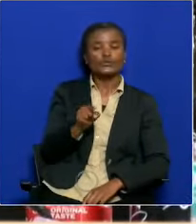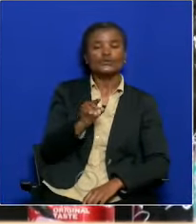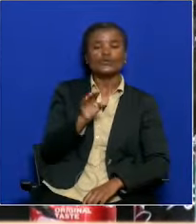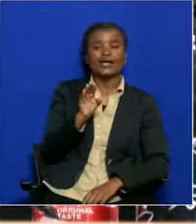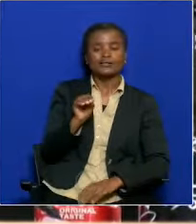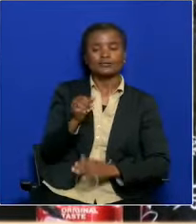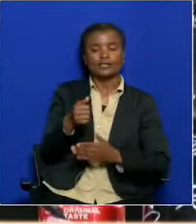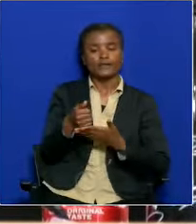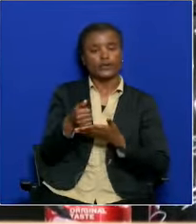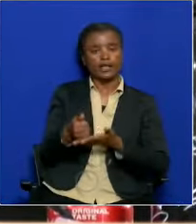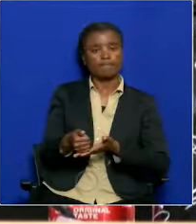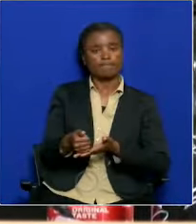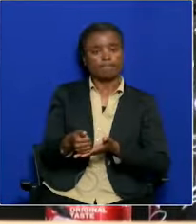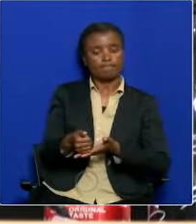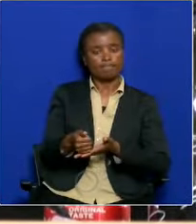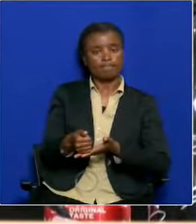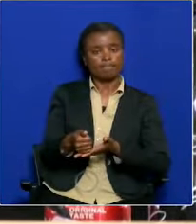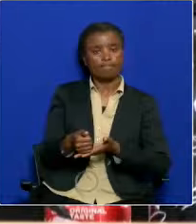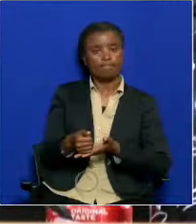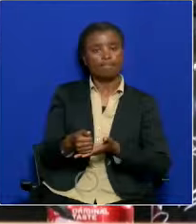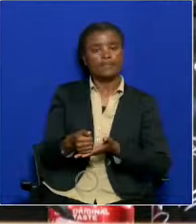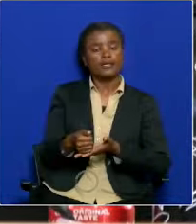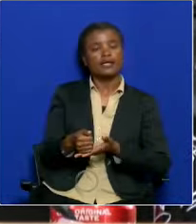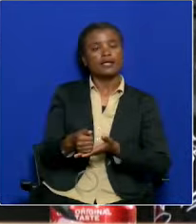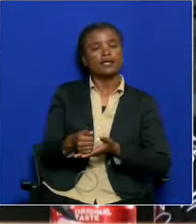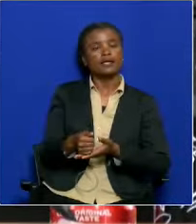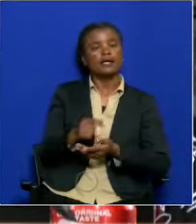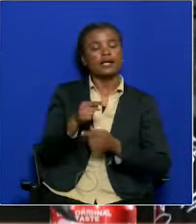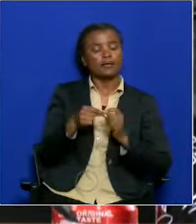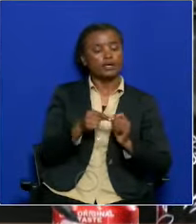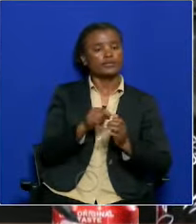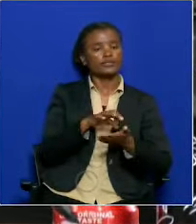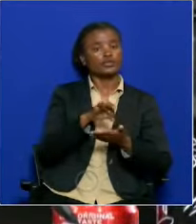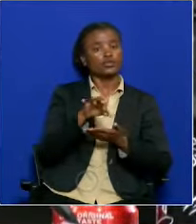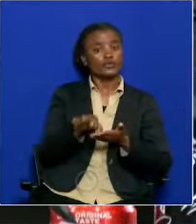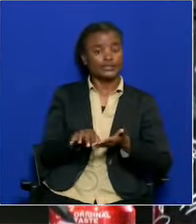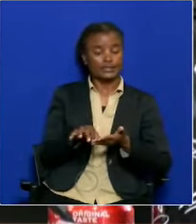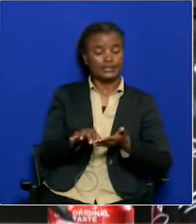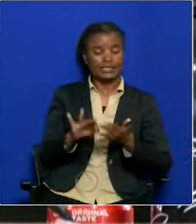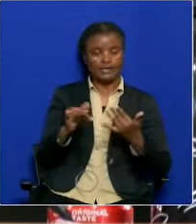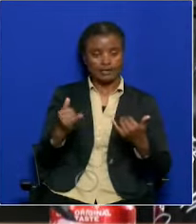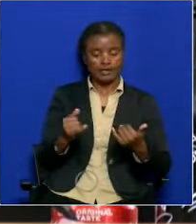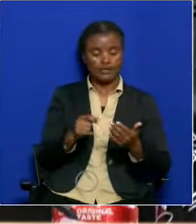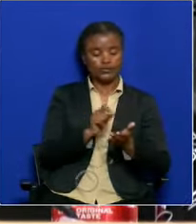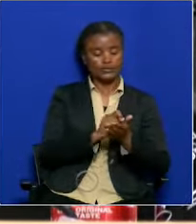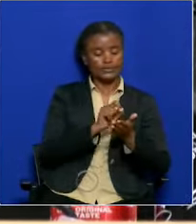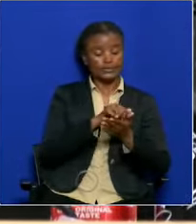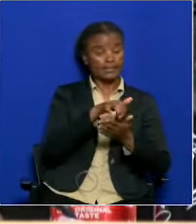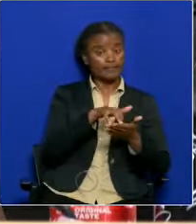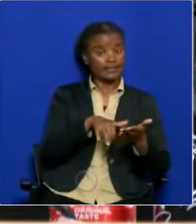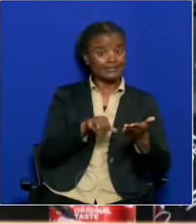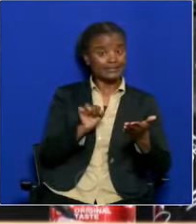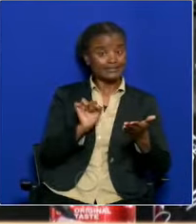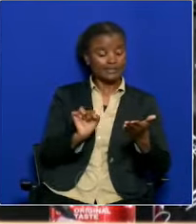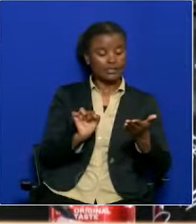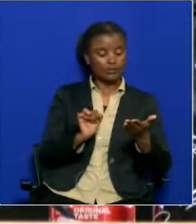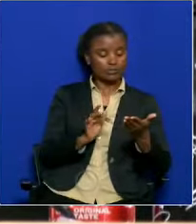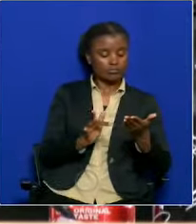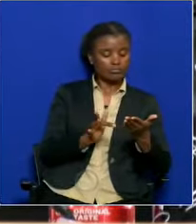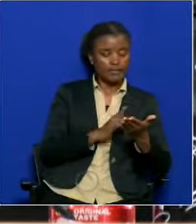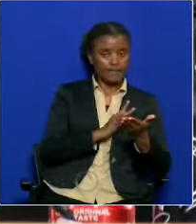contract. Now, if you go to your statement where you deal with the